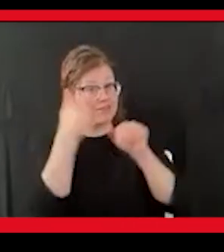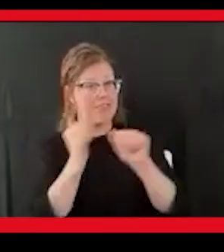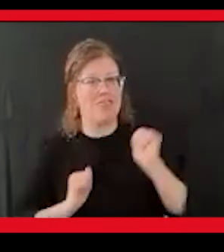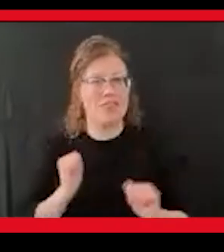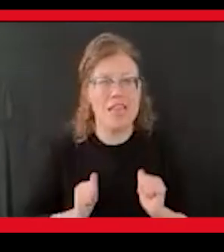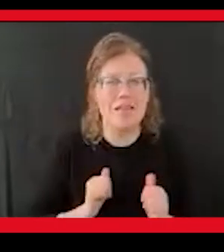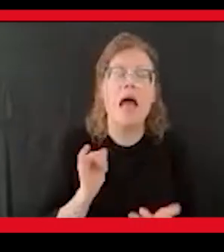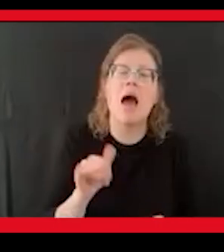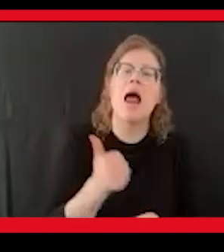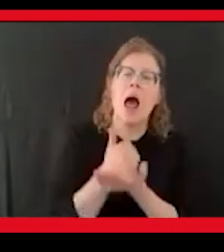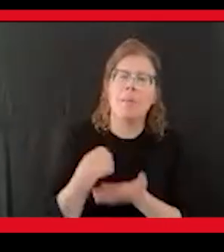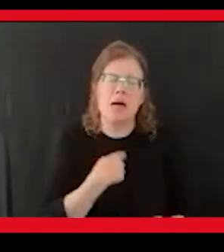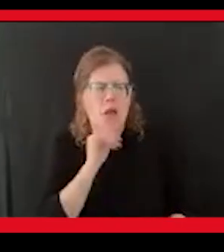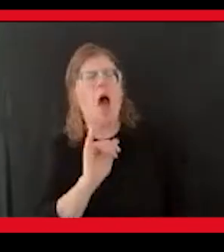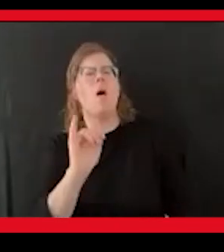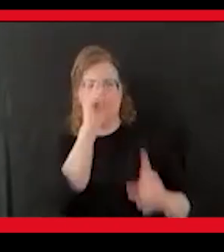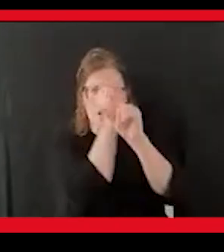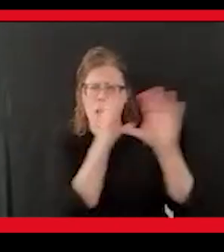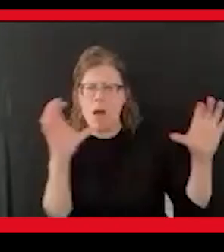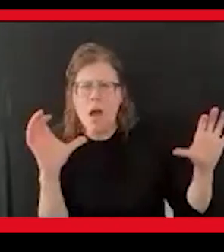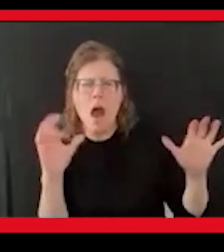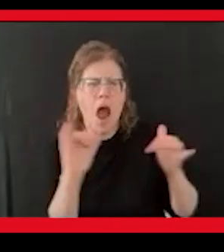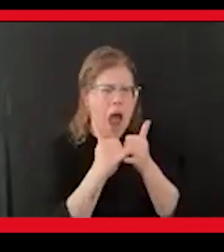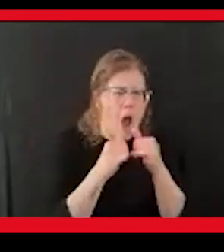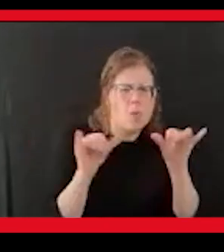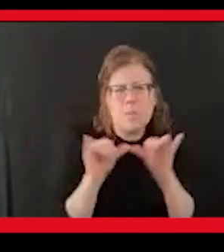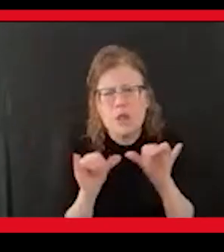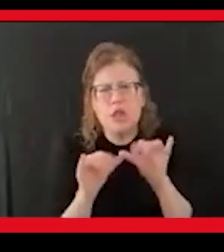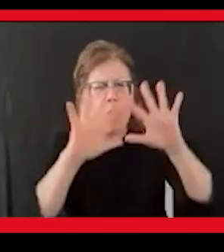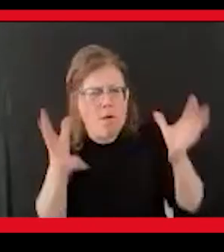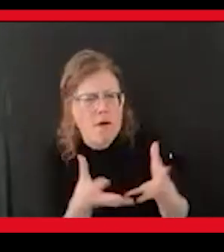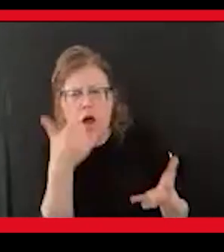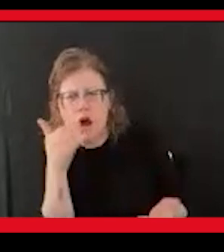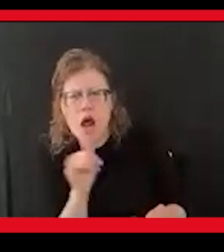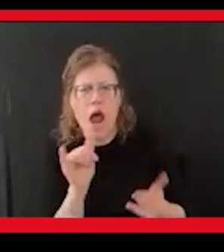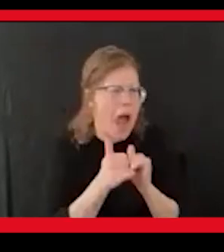get compensated, or the potential impact of funding this production.